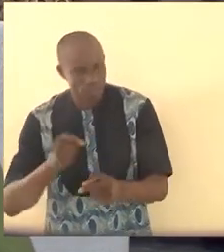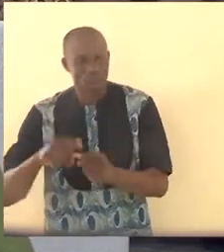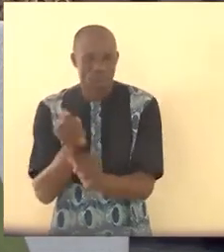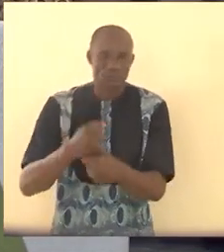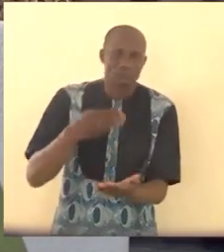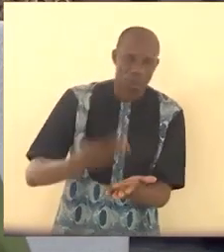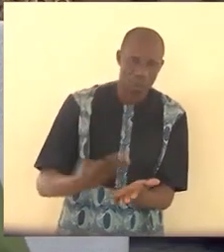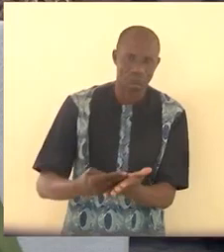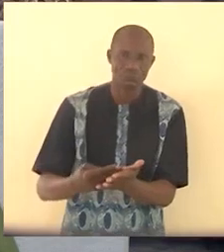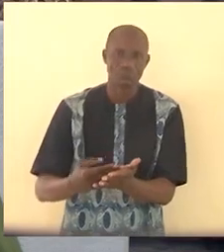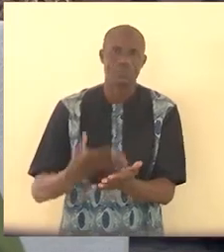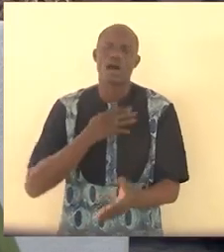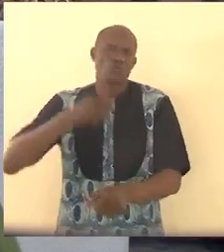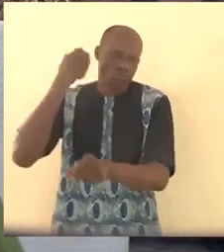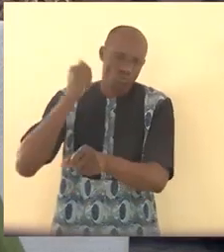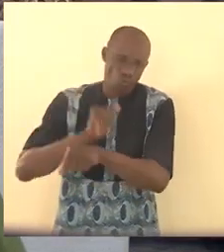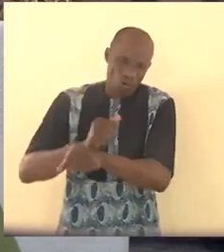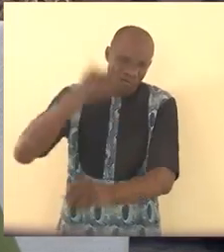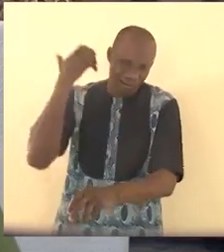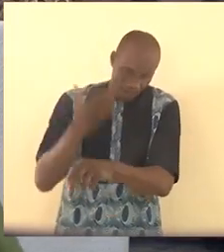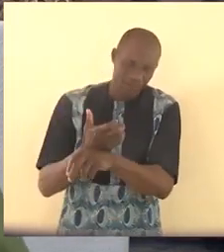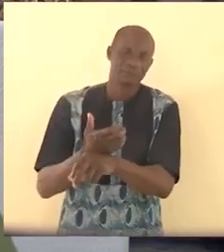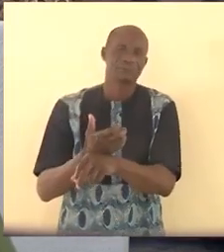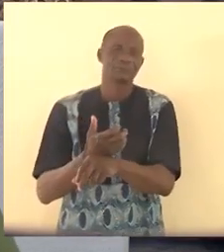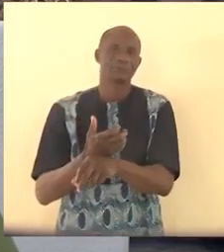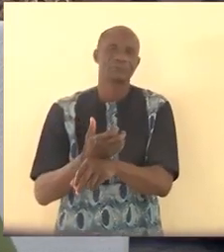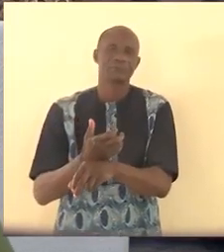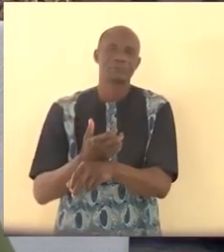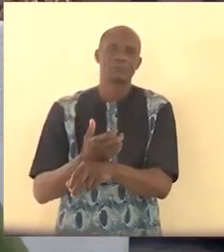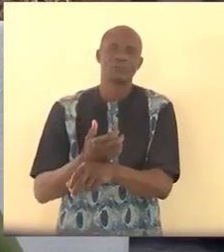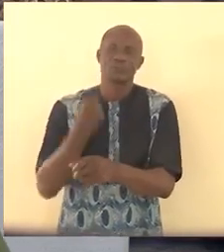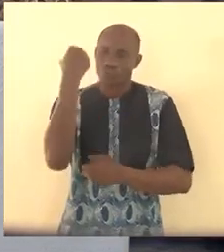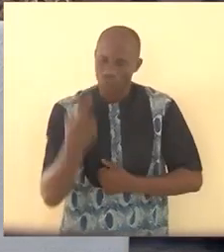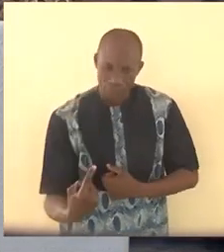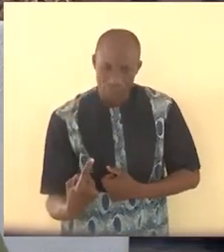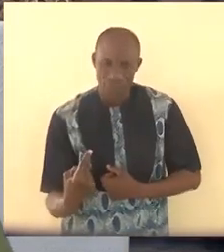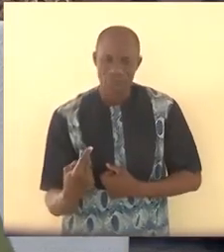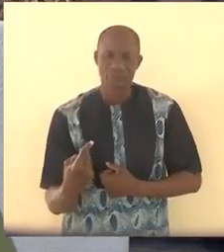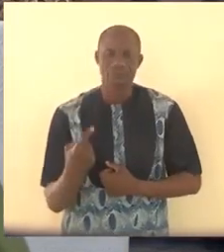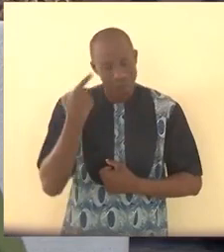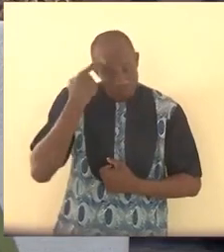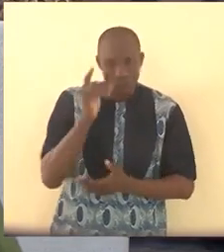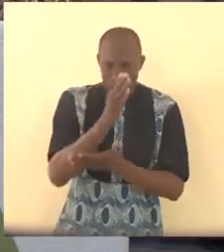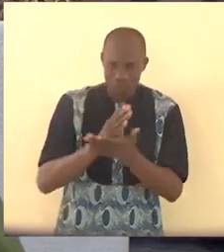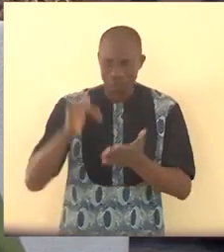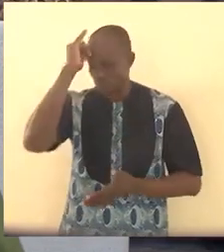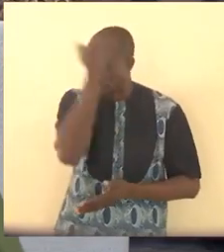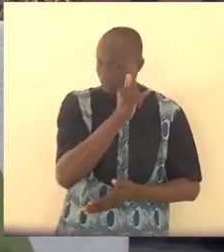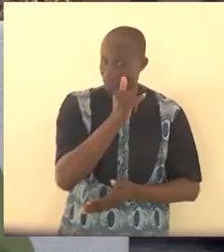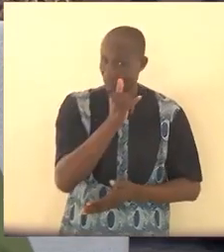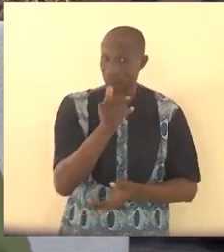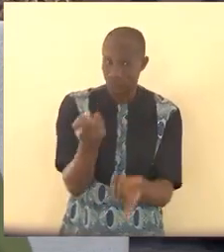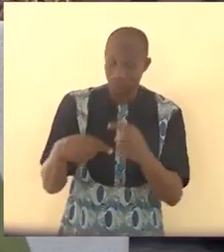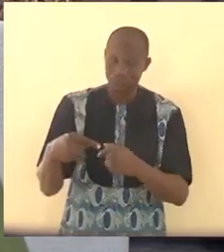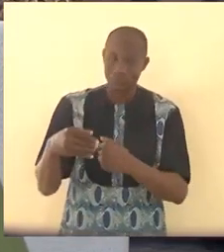money, and work hard and do extra job only for some idiots to come and the money he